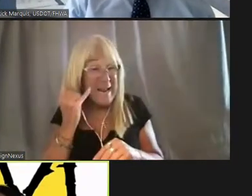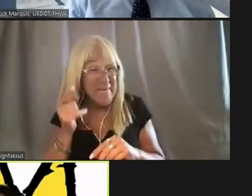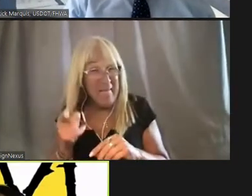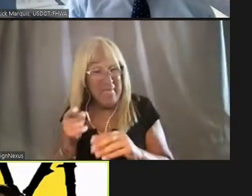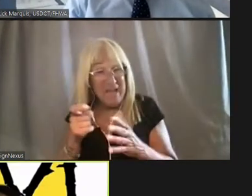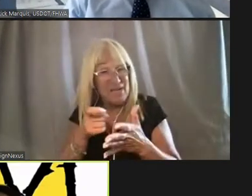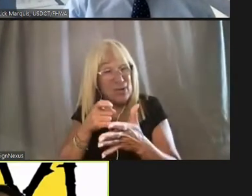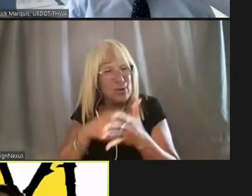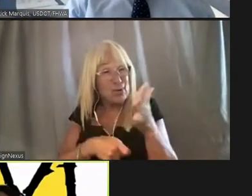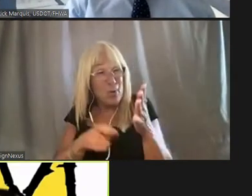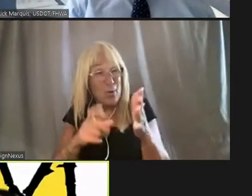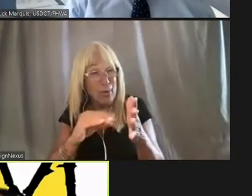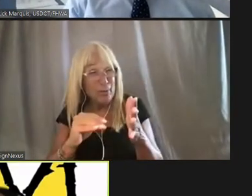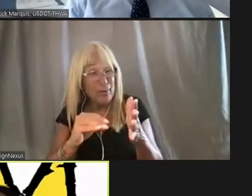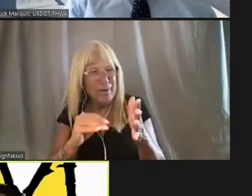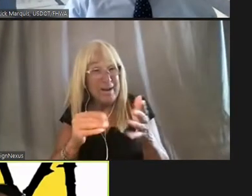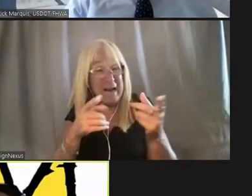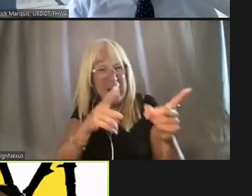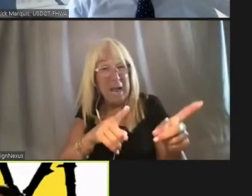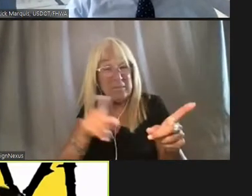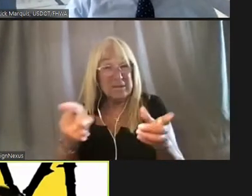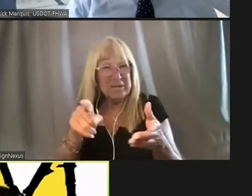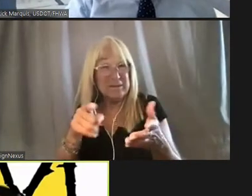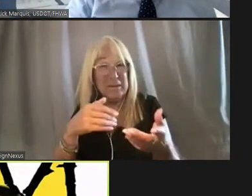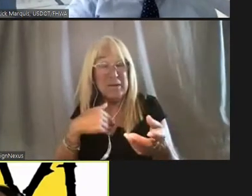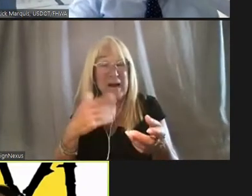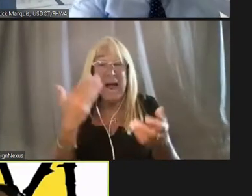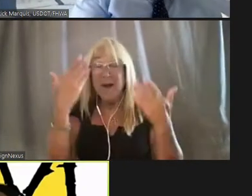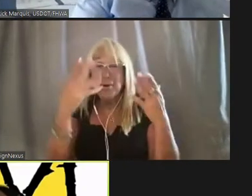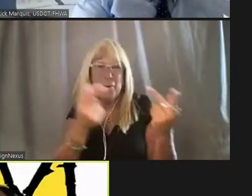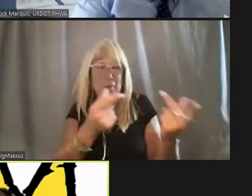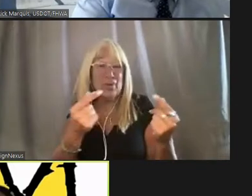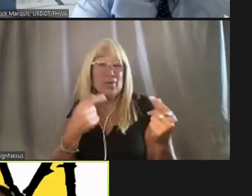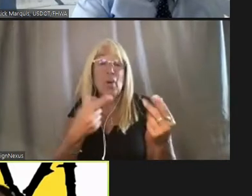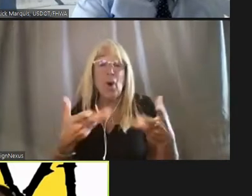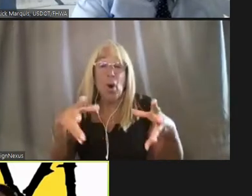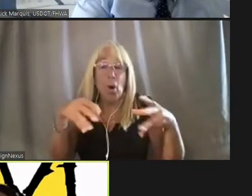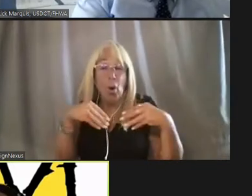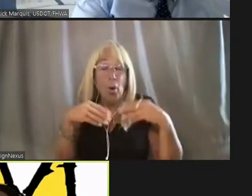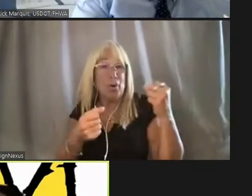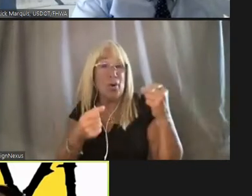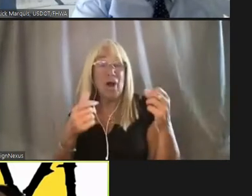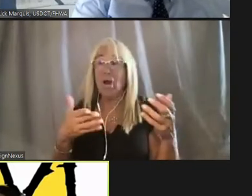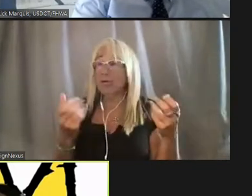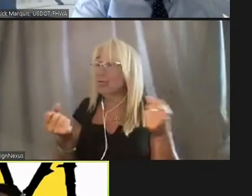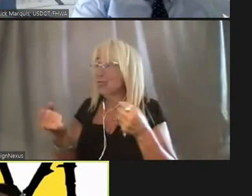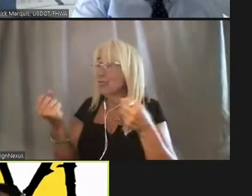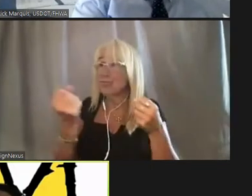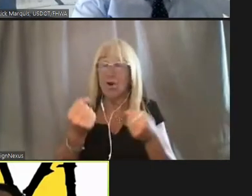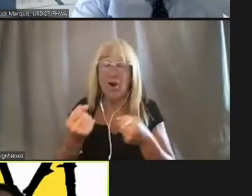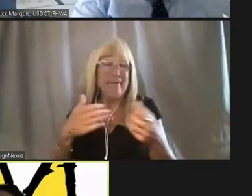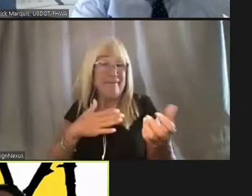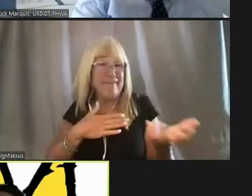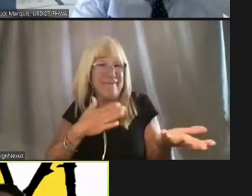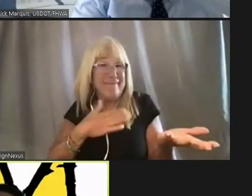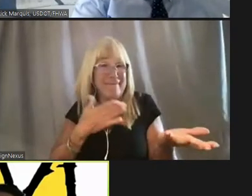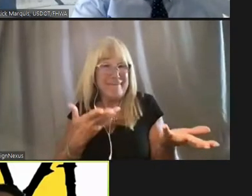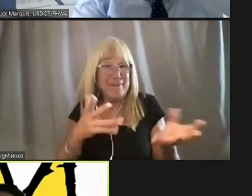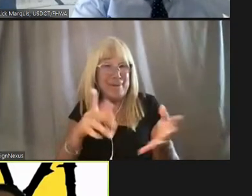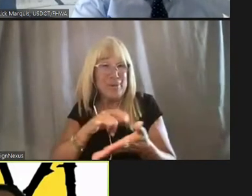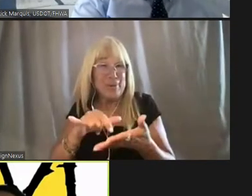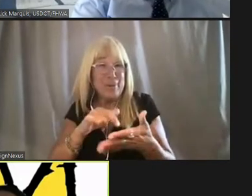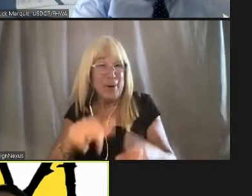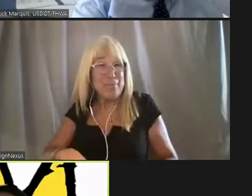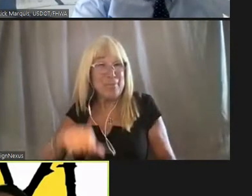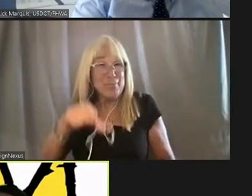in place and charges are put in place I don't know what I'm going to do I own a car and drive happily in New York City I'm proud of that um